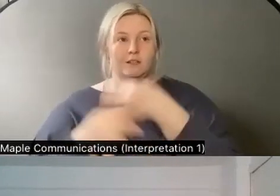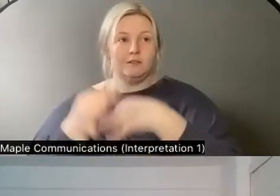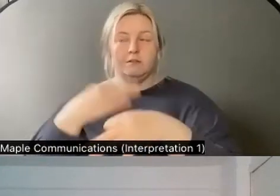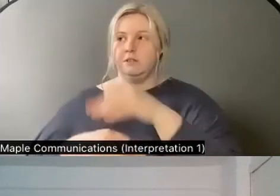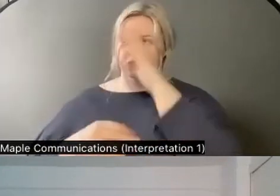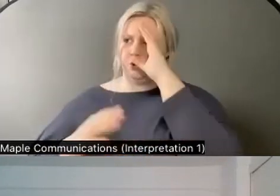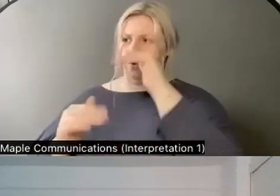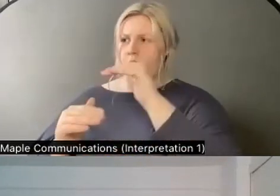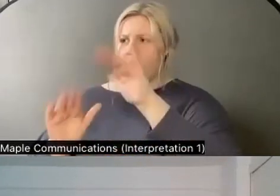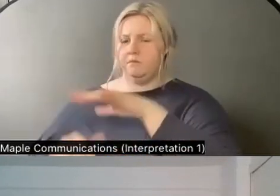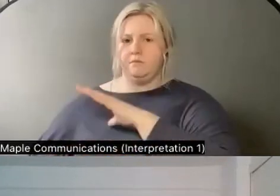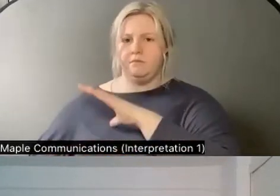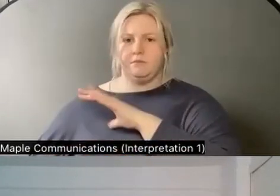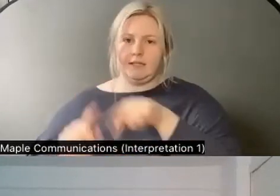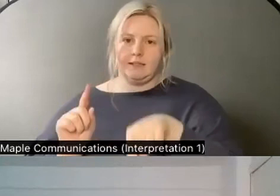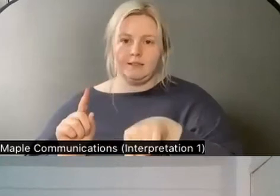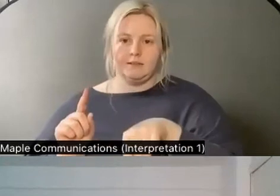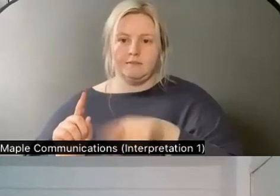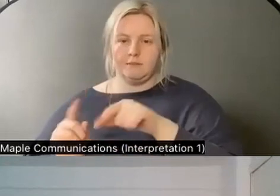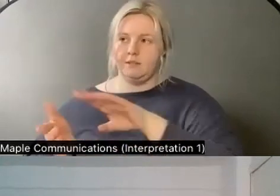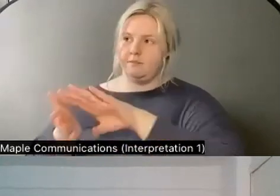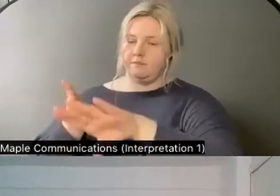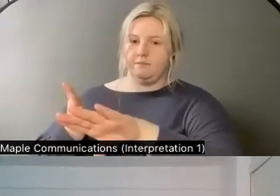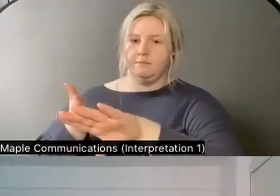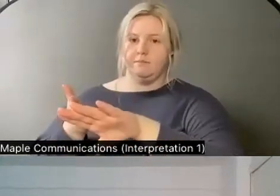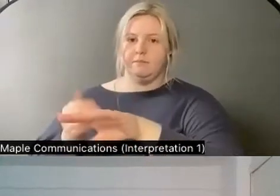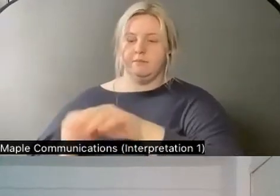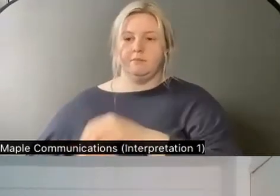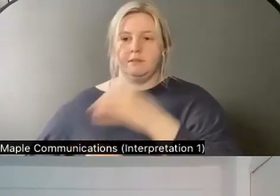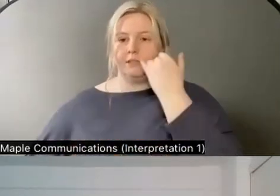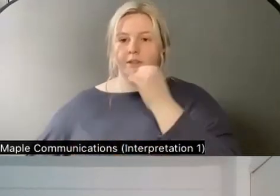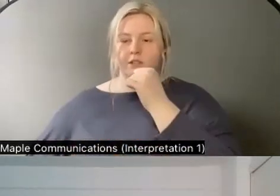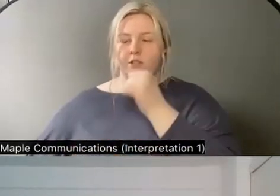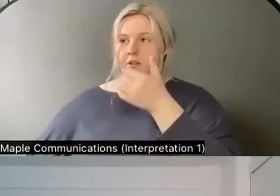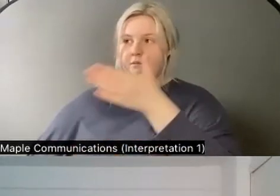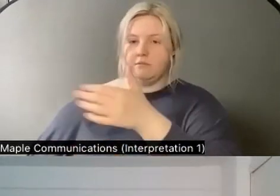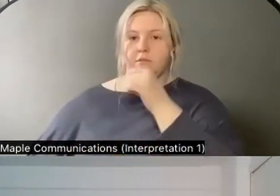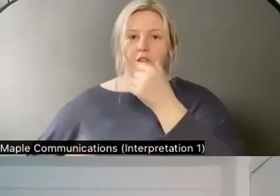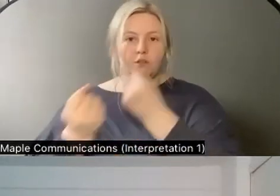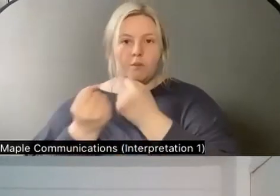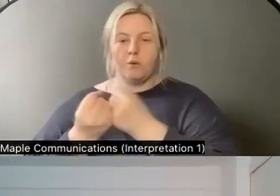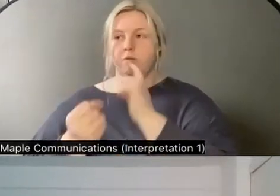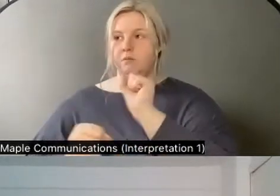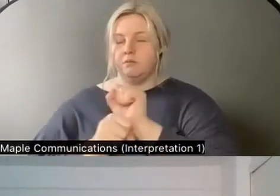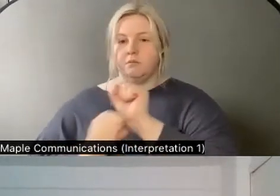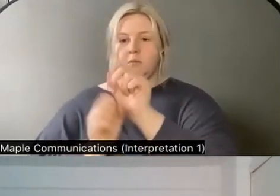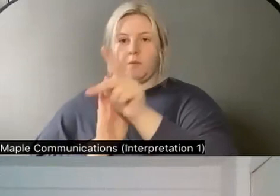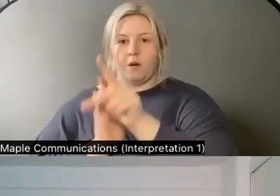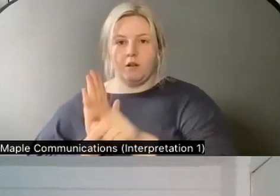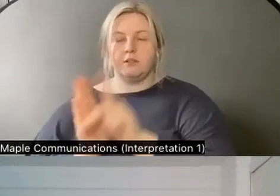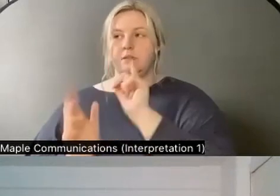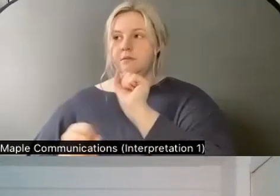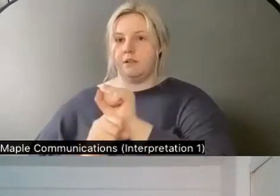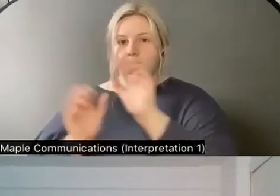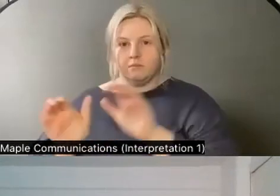of abandonment as well. When it's not undergirded, when it's not supported by actual policy and actual dignity.